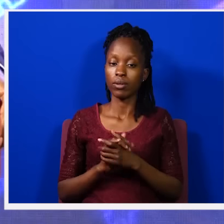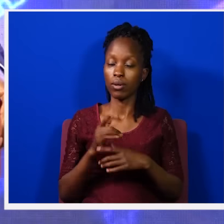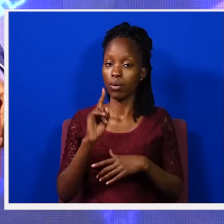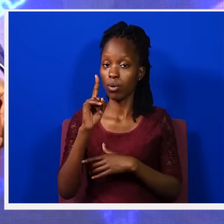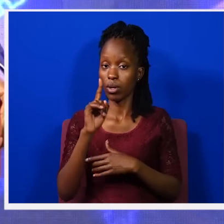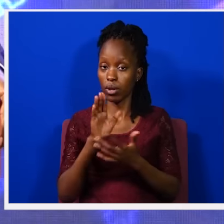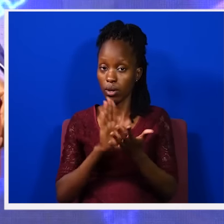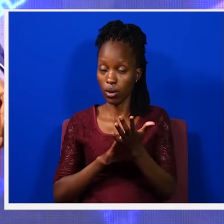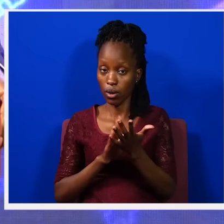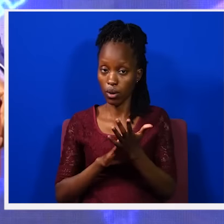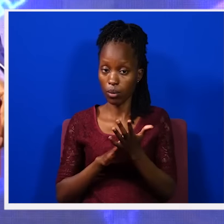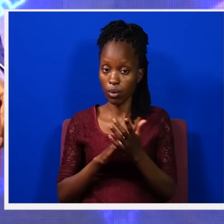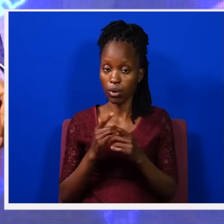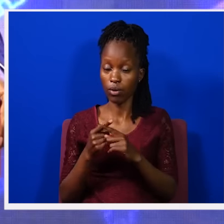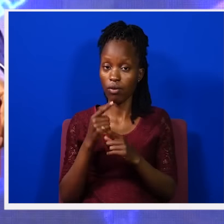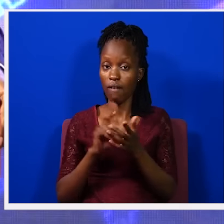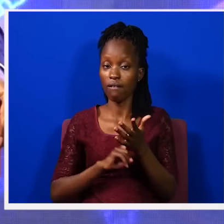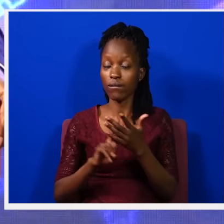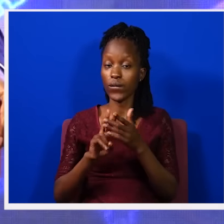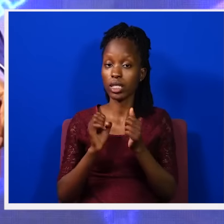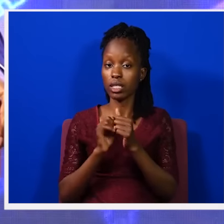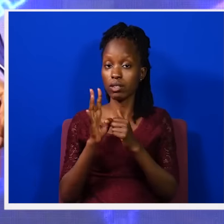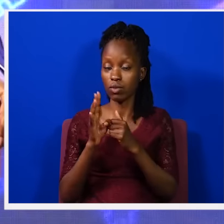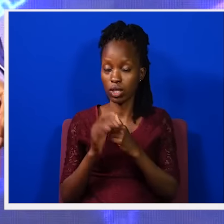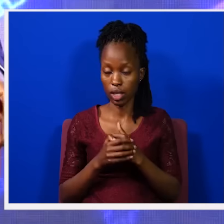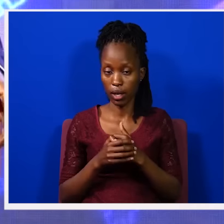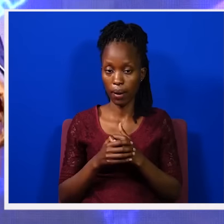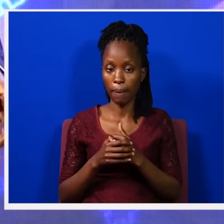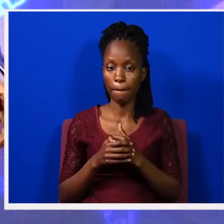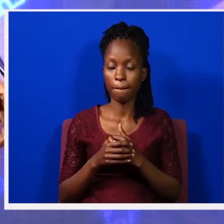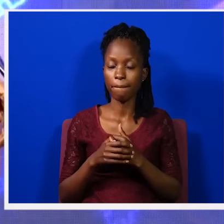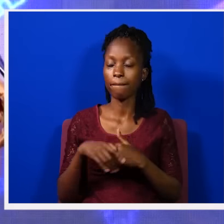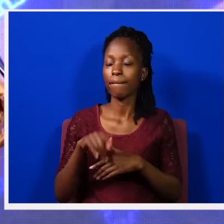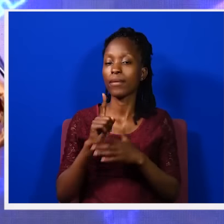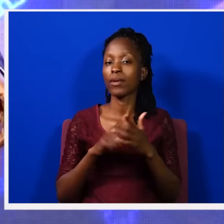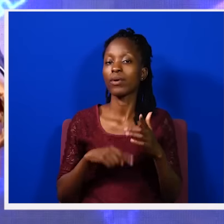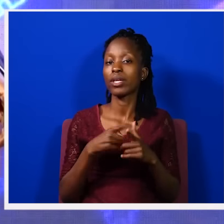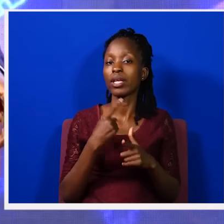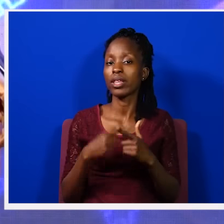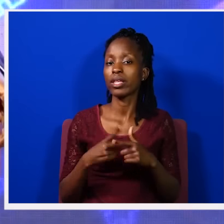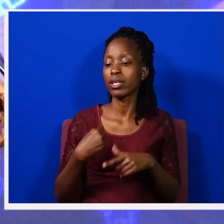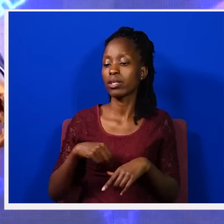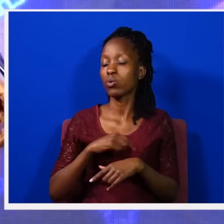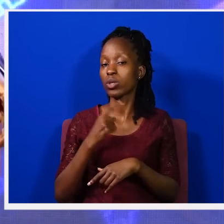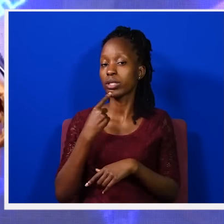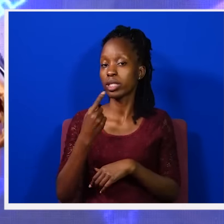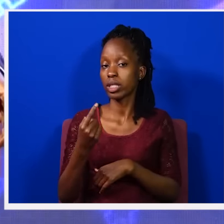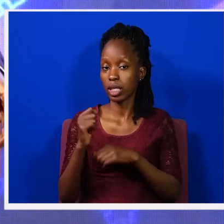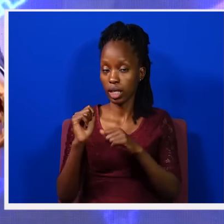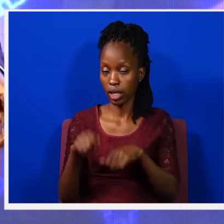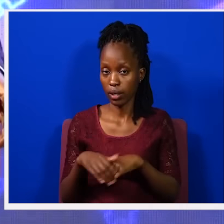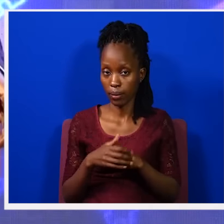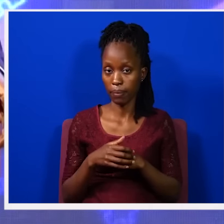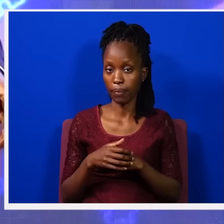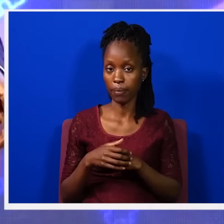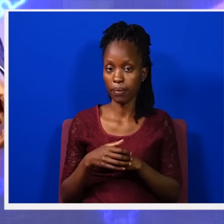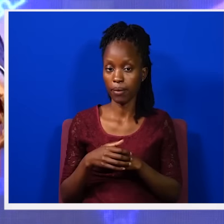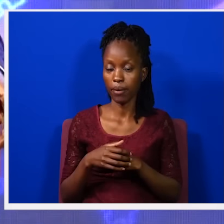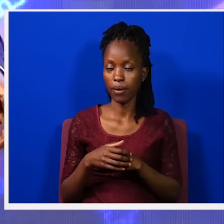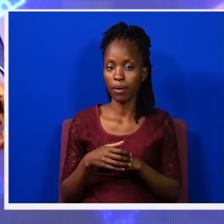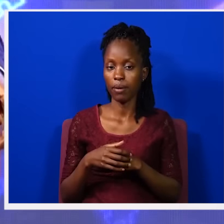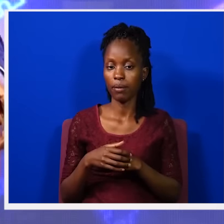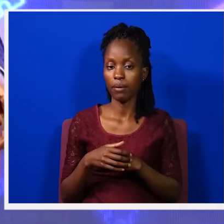here from verse 14. What then shall we say? There